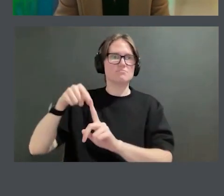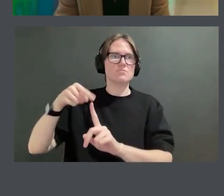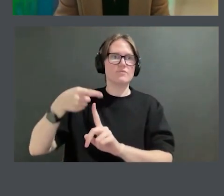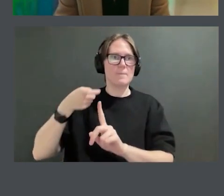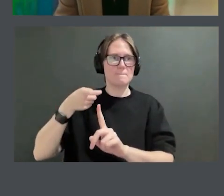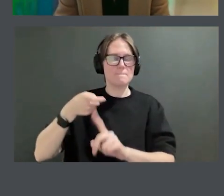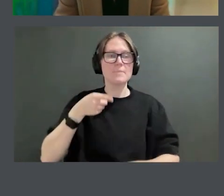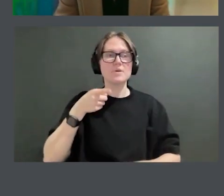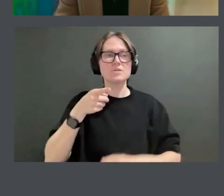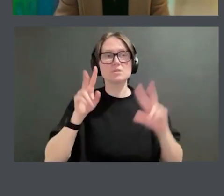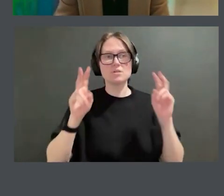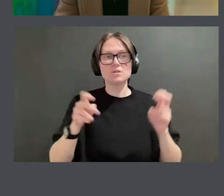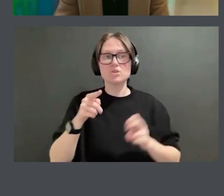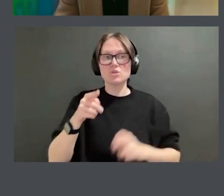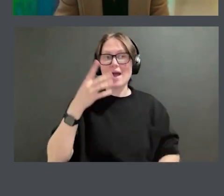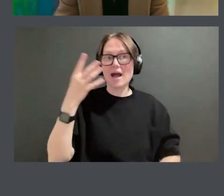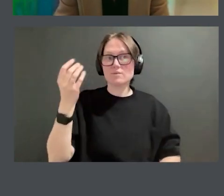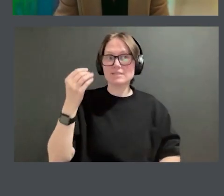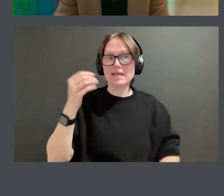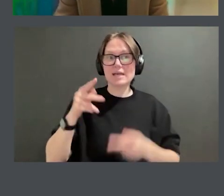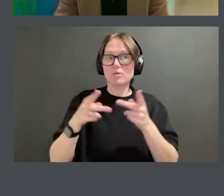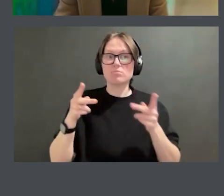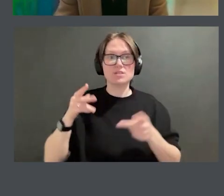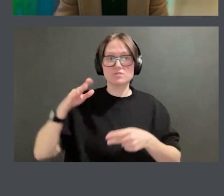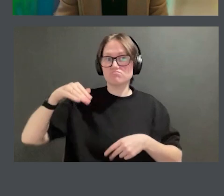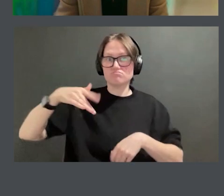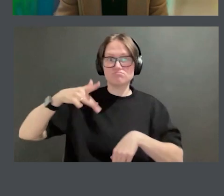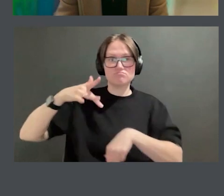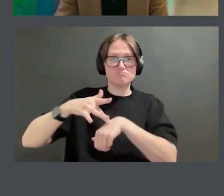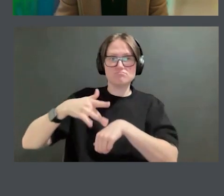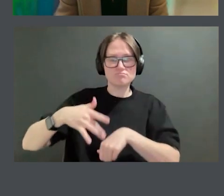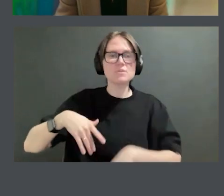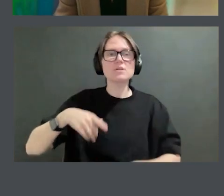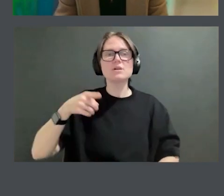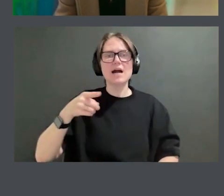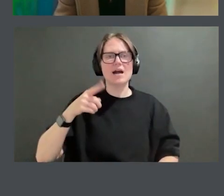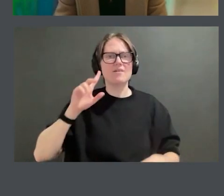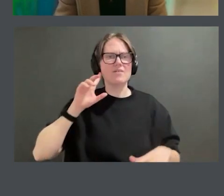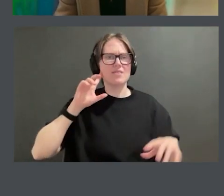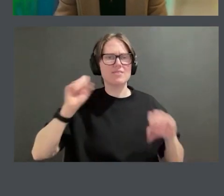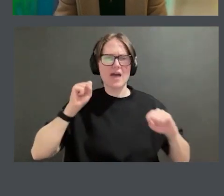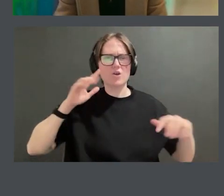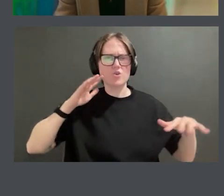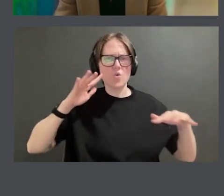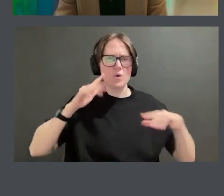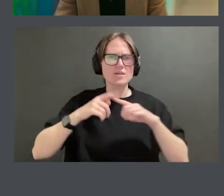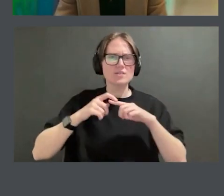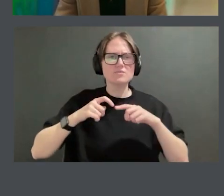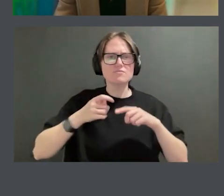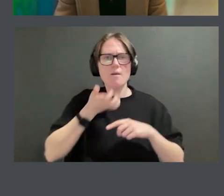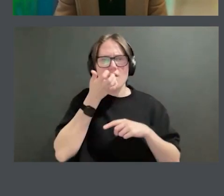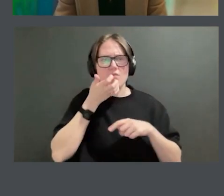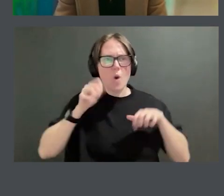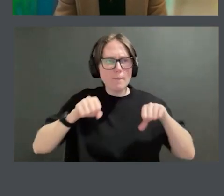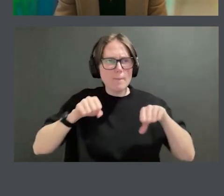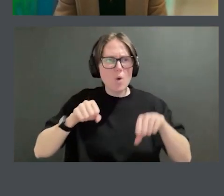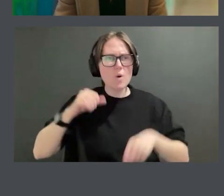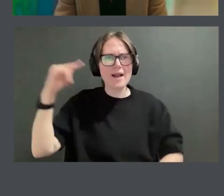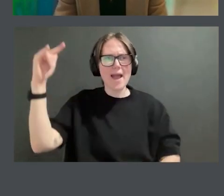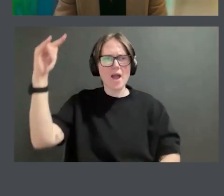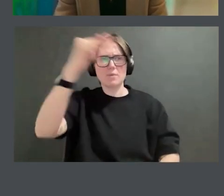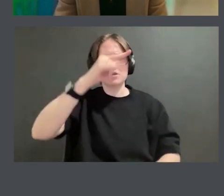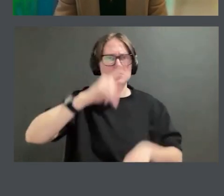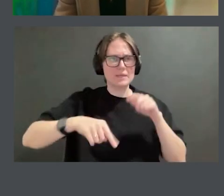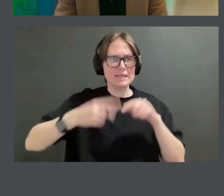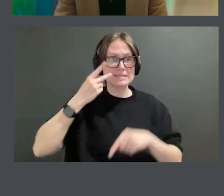section is, you are outside in a place you haven't seen before. There's a loud noise from a lawnmower or an airplane that you can't see. Can you tell right